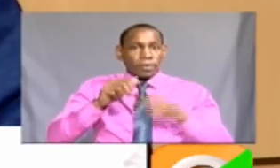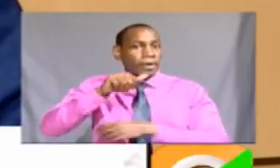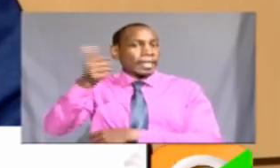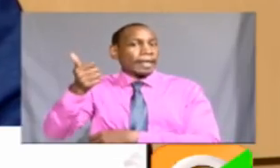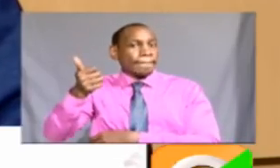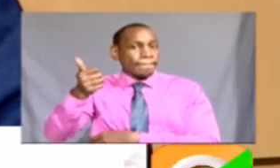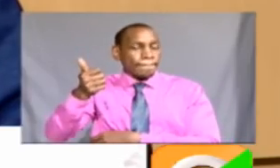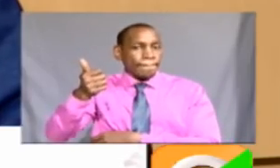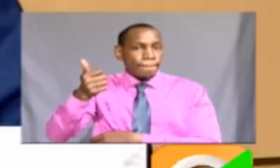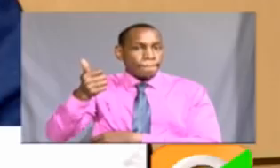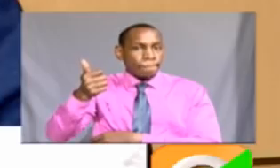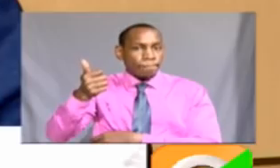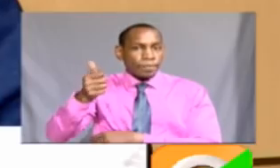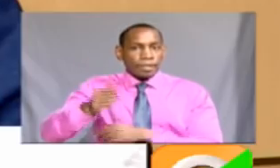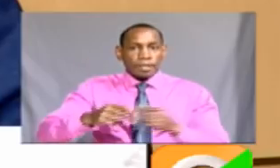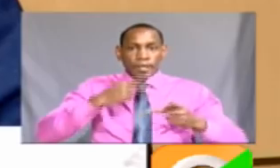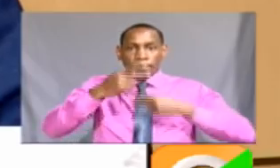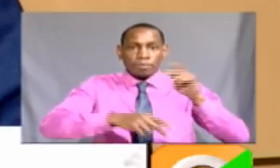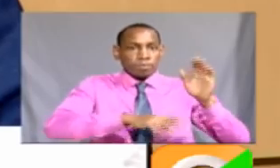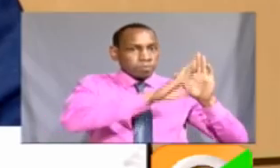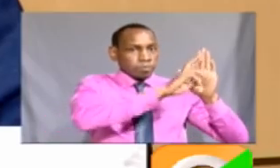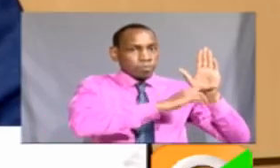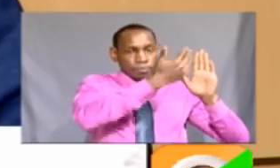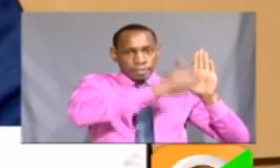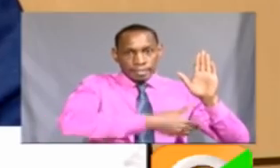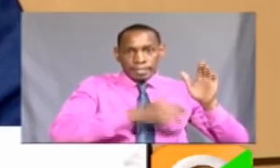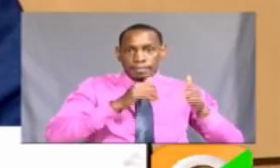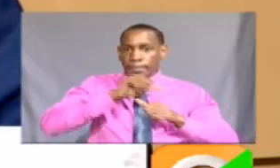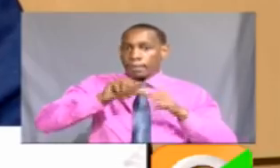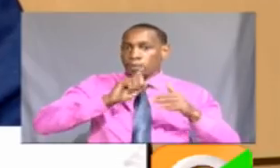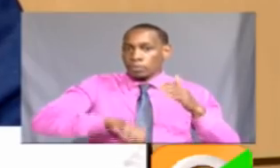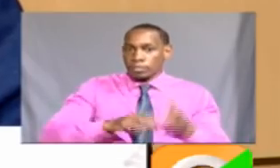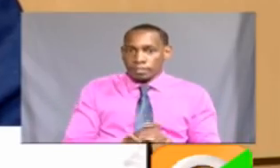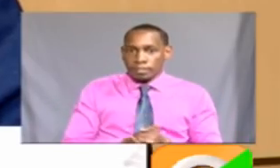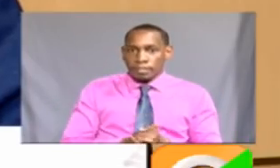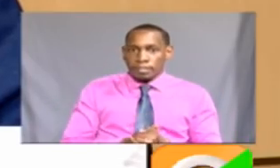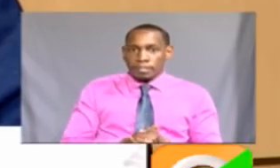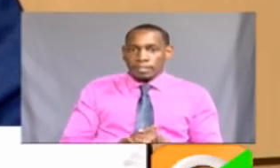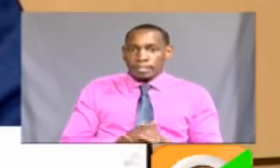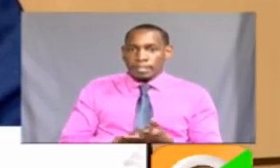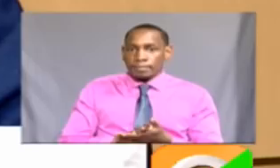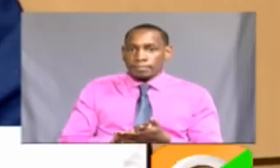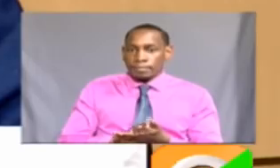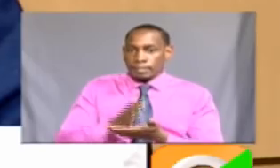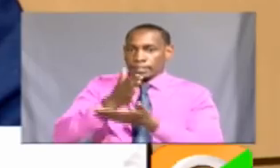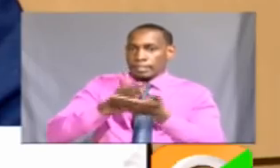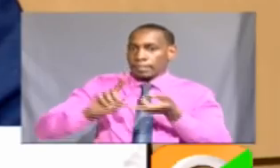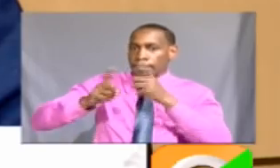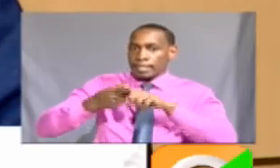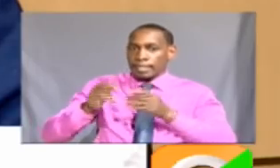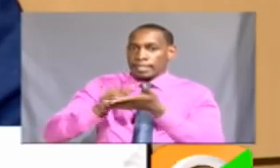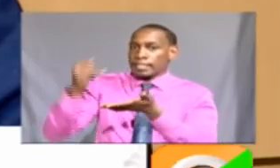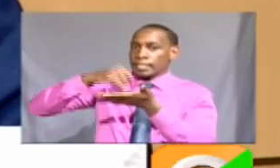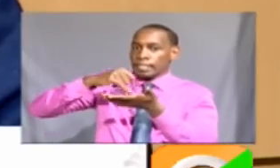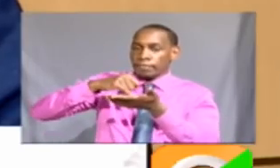of the protocols there about HACCP standards, and those are